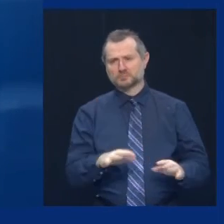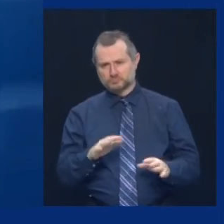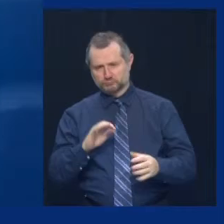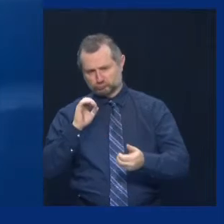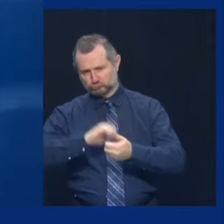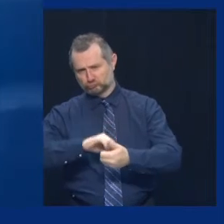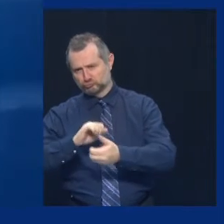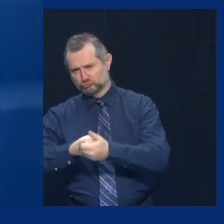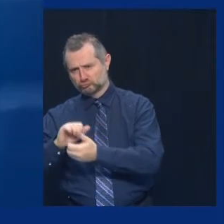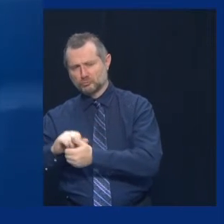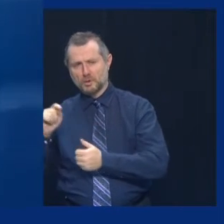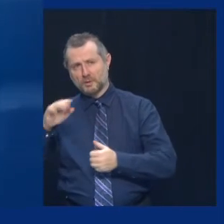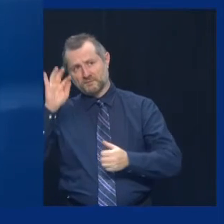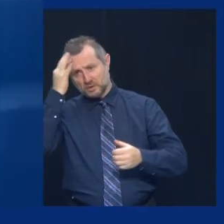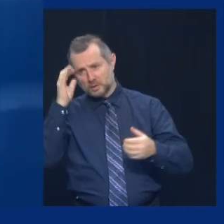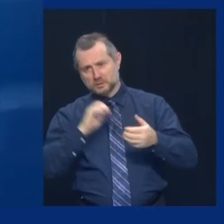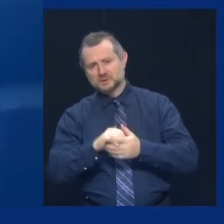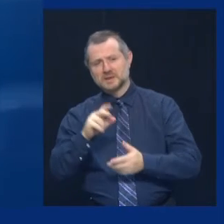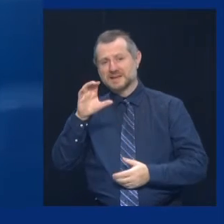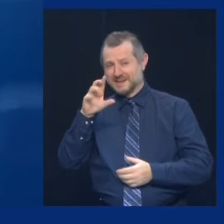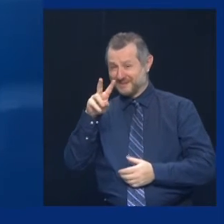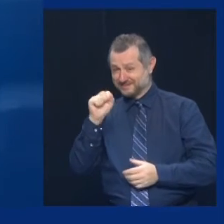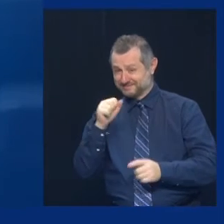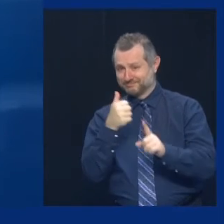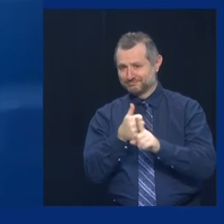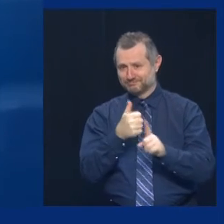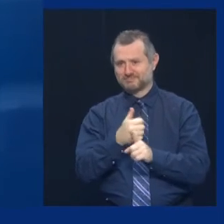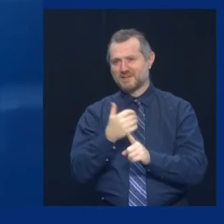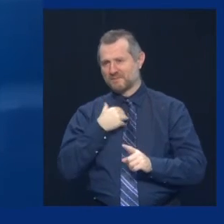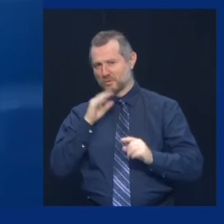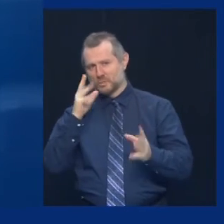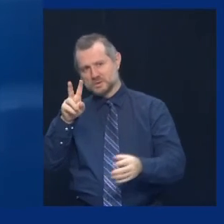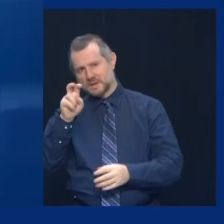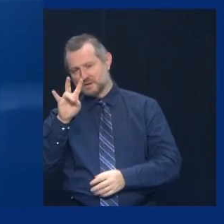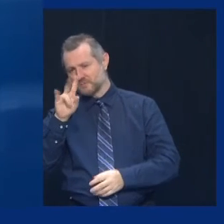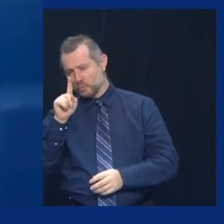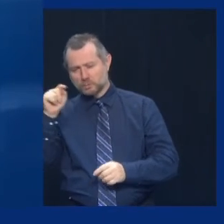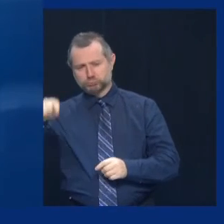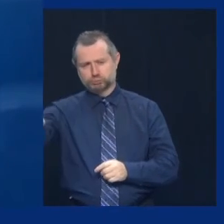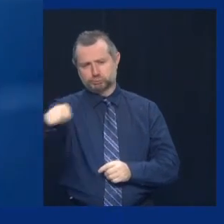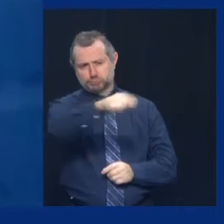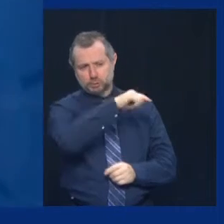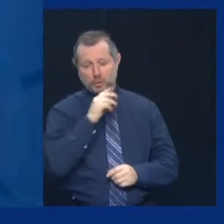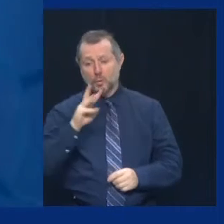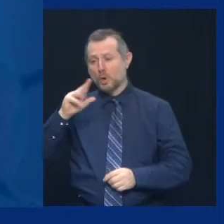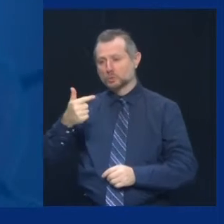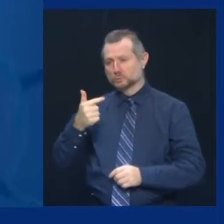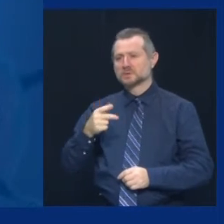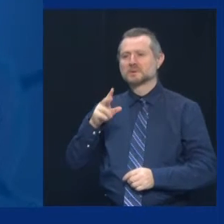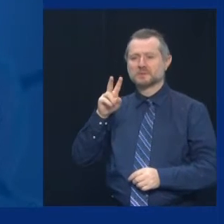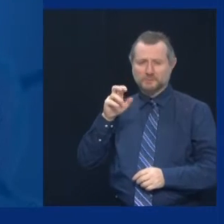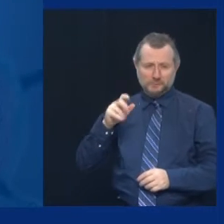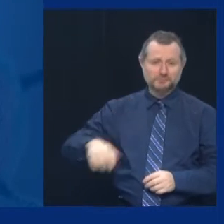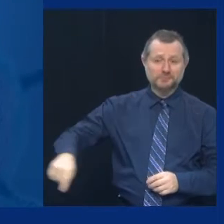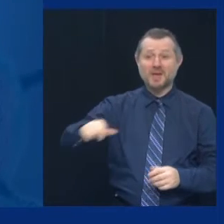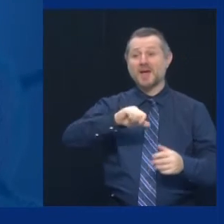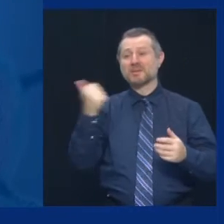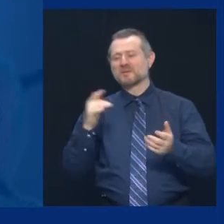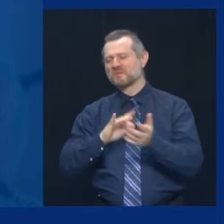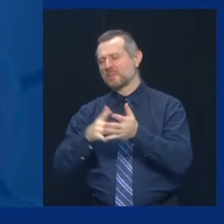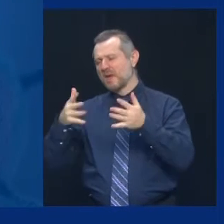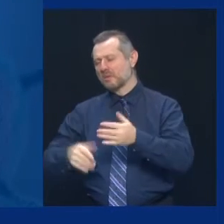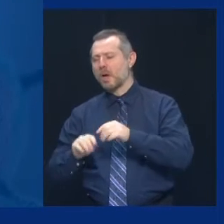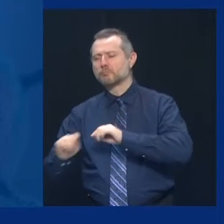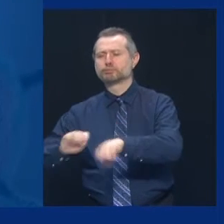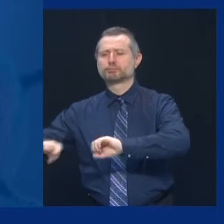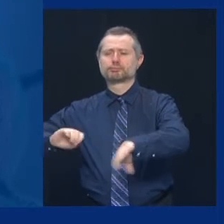federal government. CVS is going to do 271, Walgreens 253, other pharmacies 94.